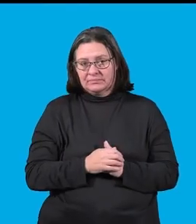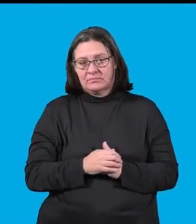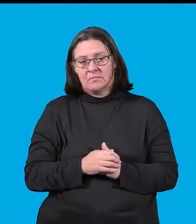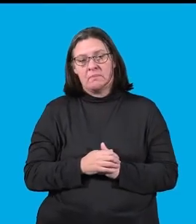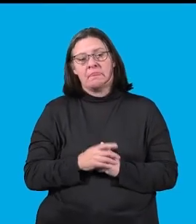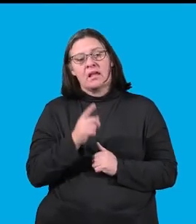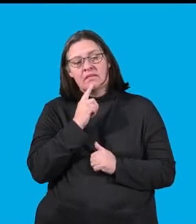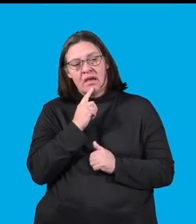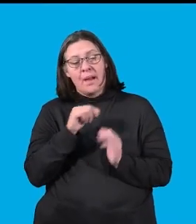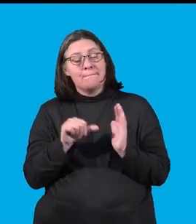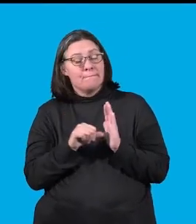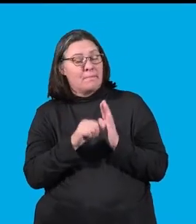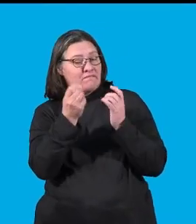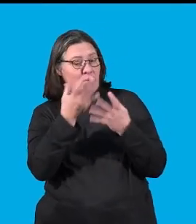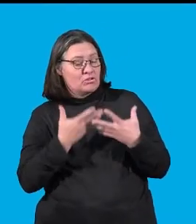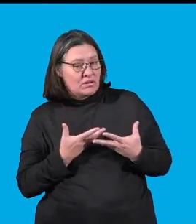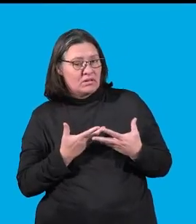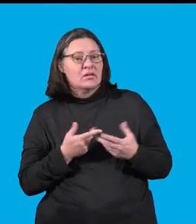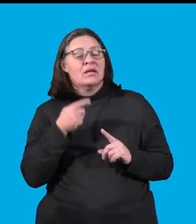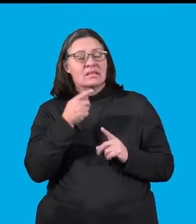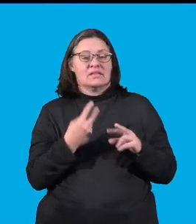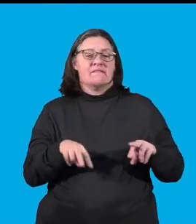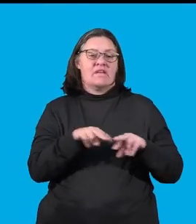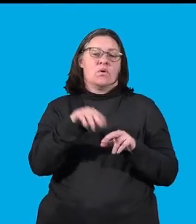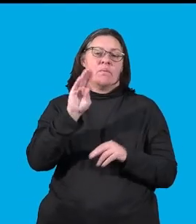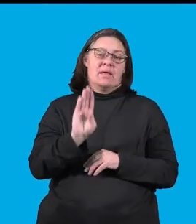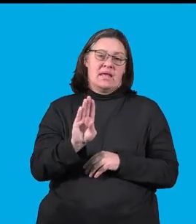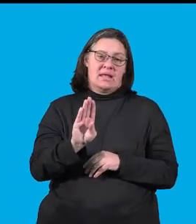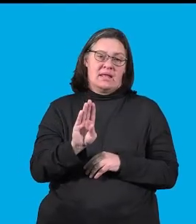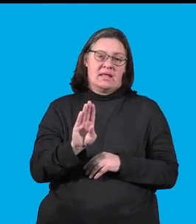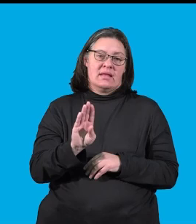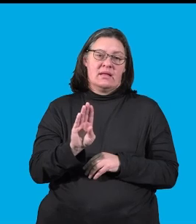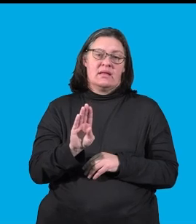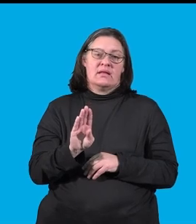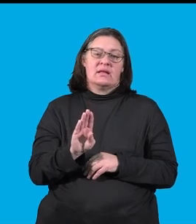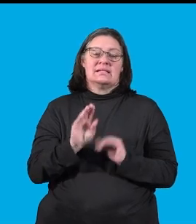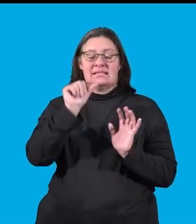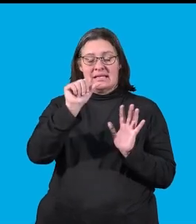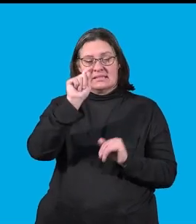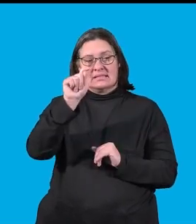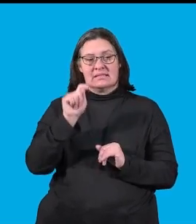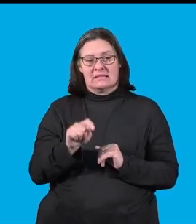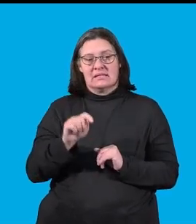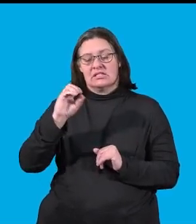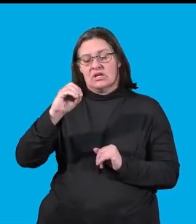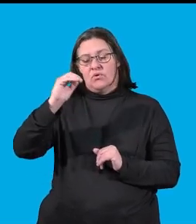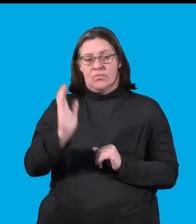back and check. Remember, the key bit of information they've given us here is that this value at B, that x-intercept,